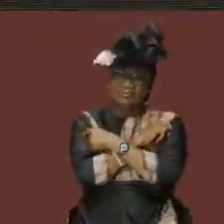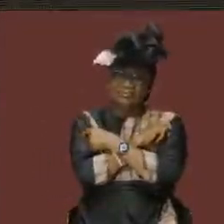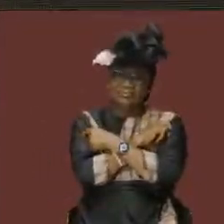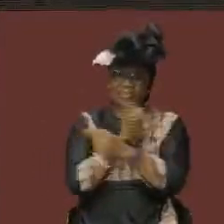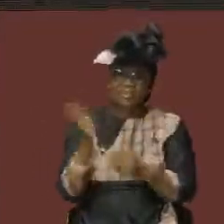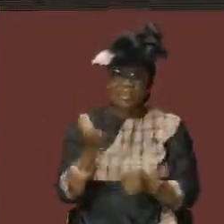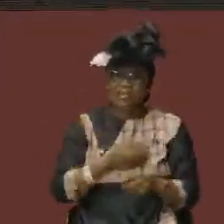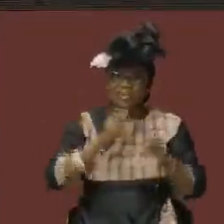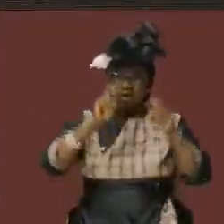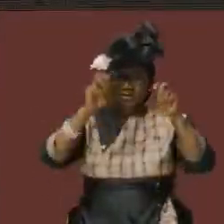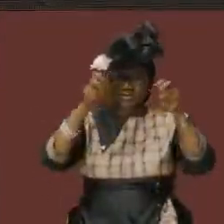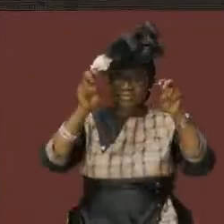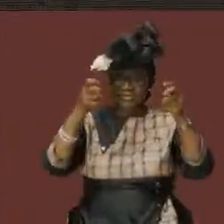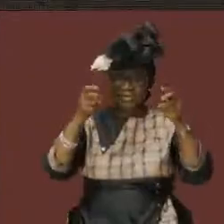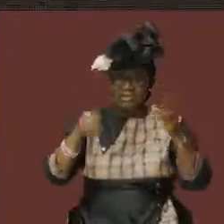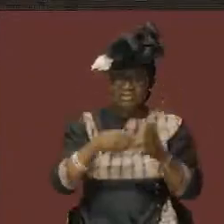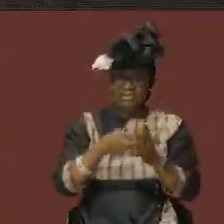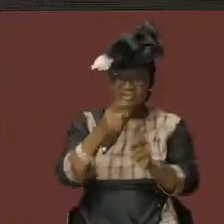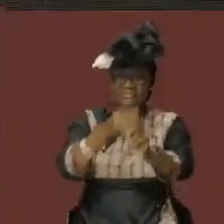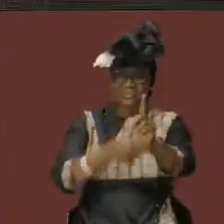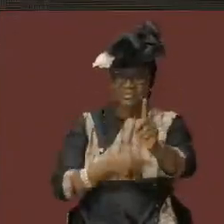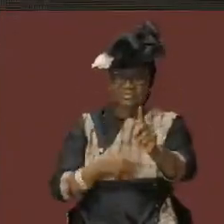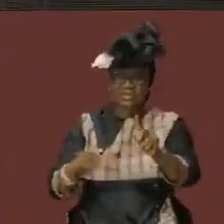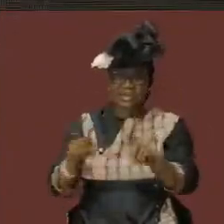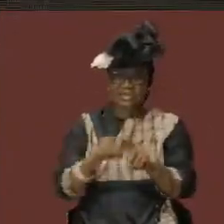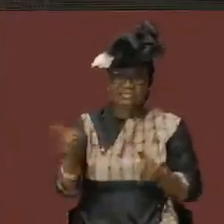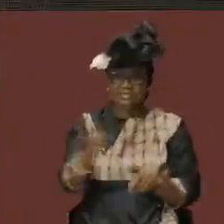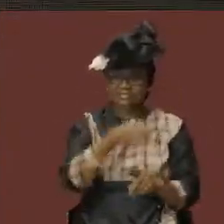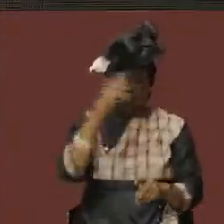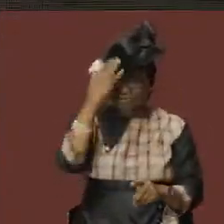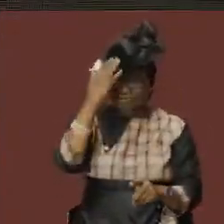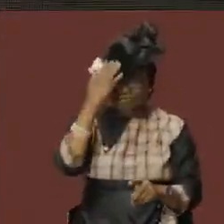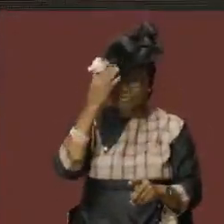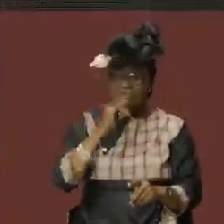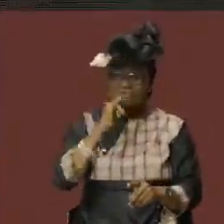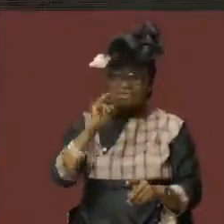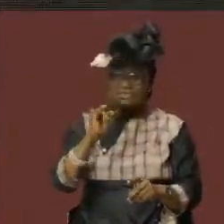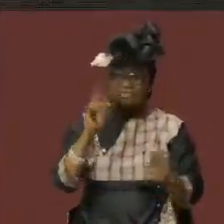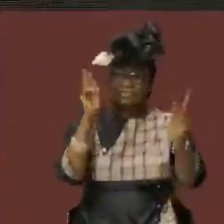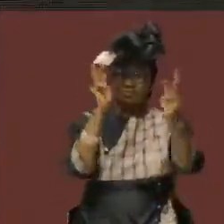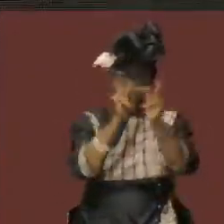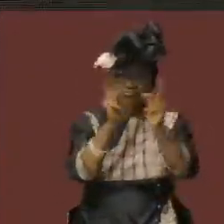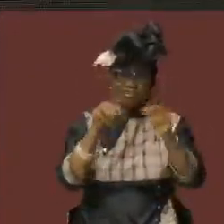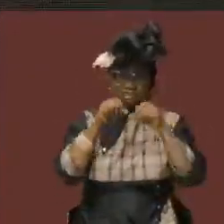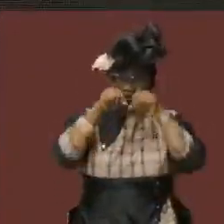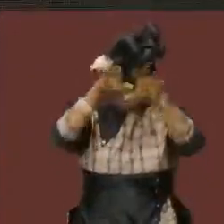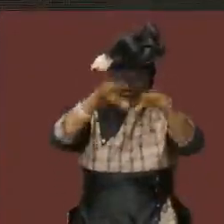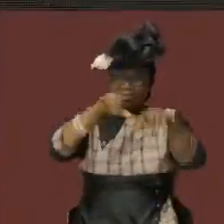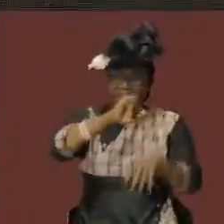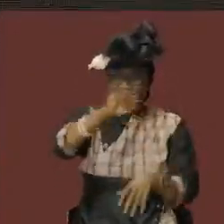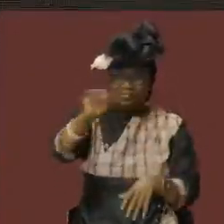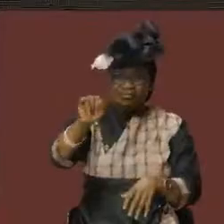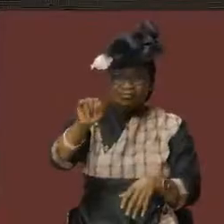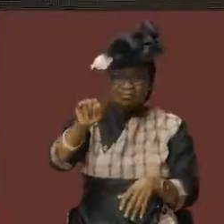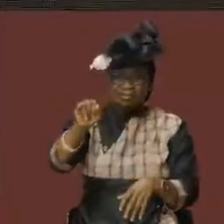Our theme for this month, as you know, is perfect blessing.